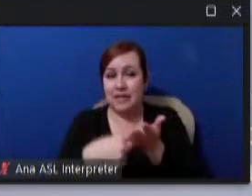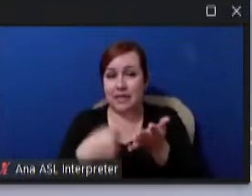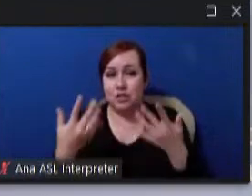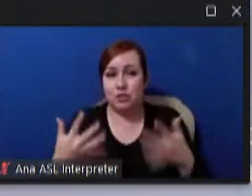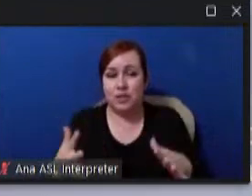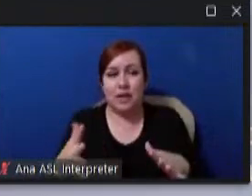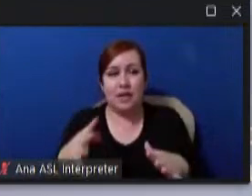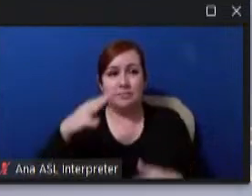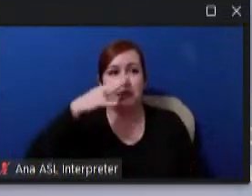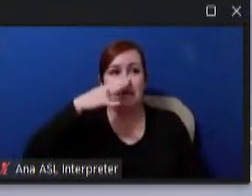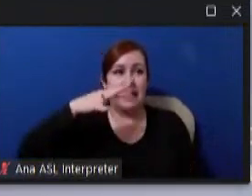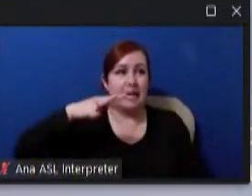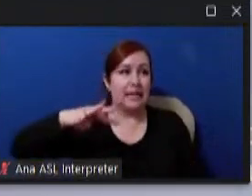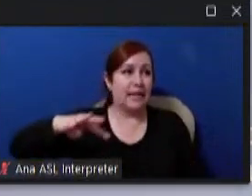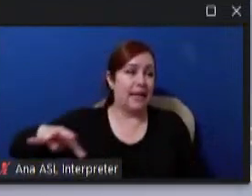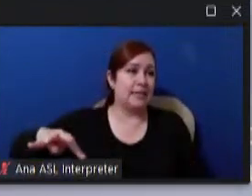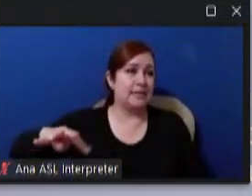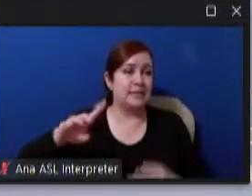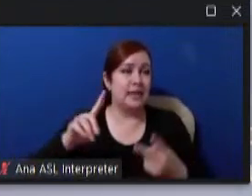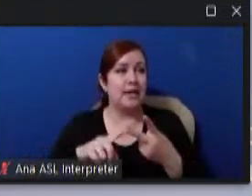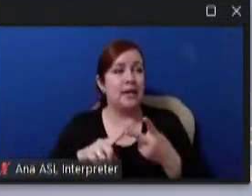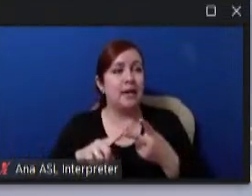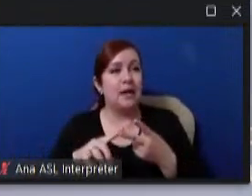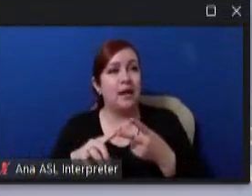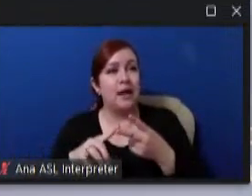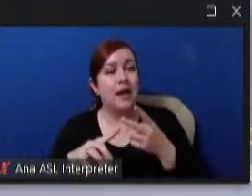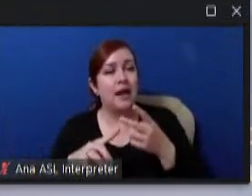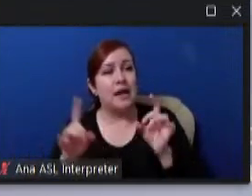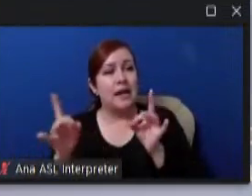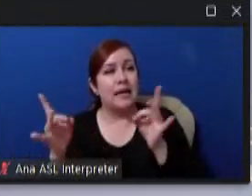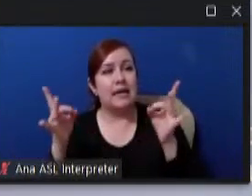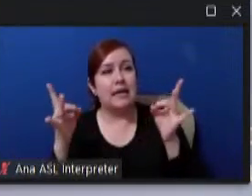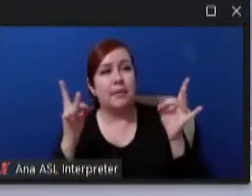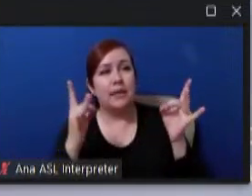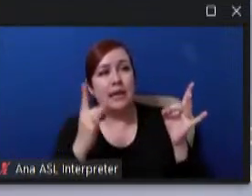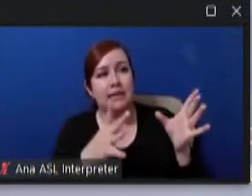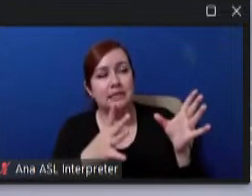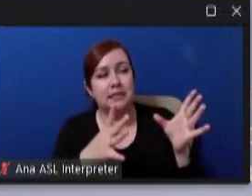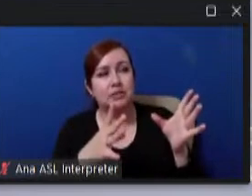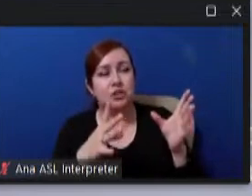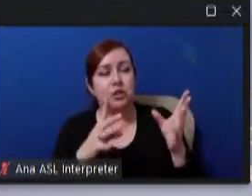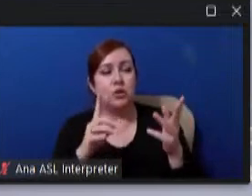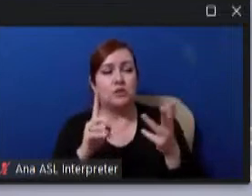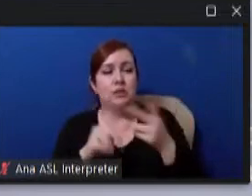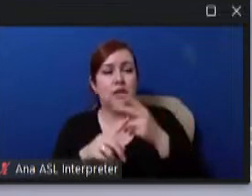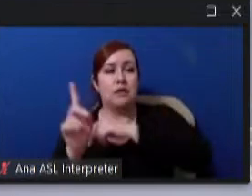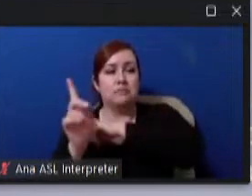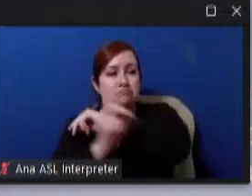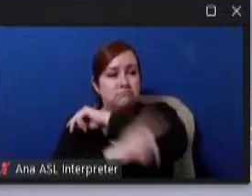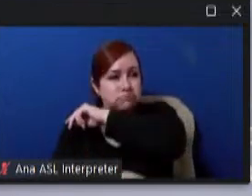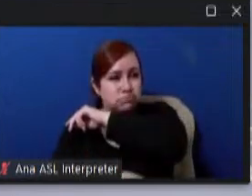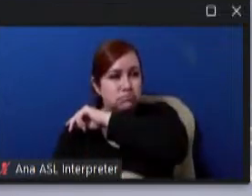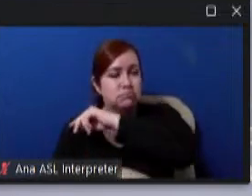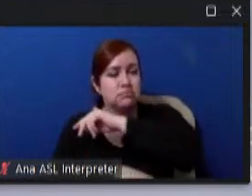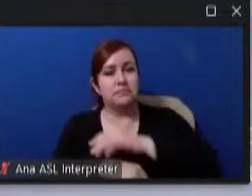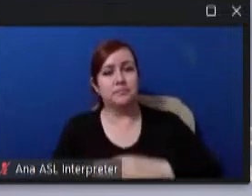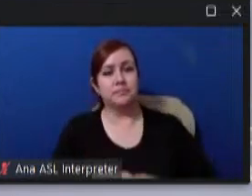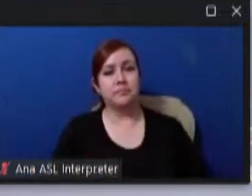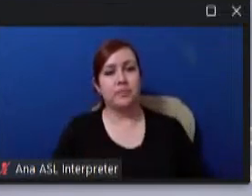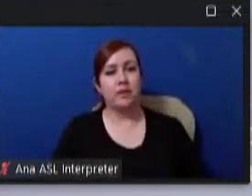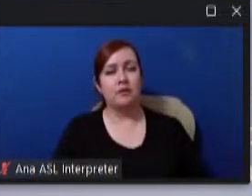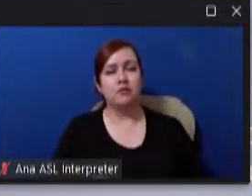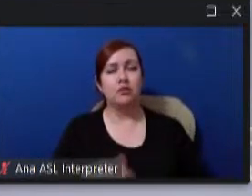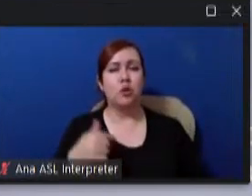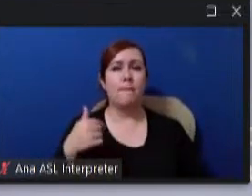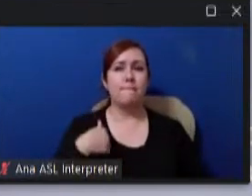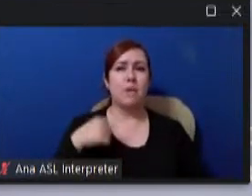system. Here we've heard that it's negligence, criminalization, re-victimization.